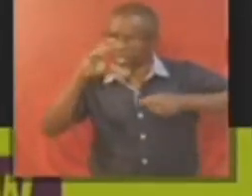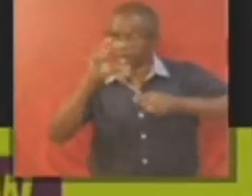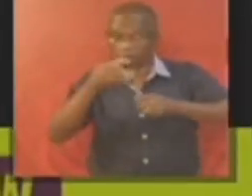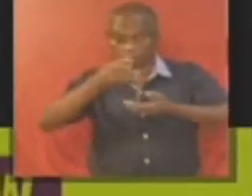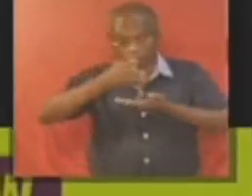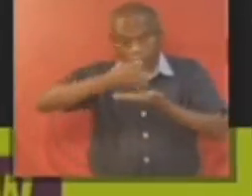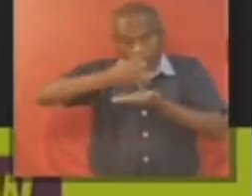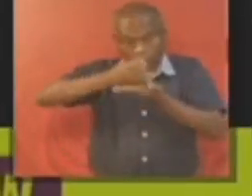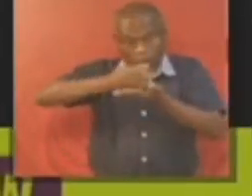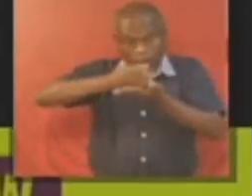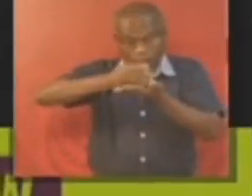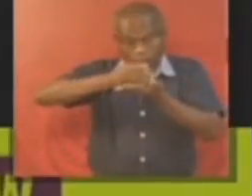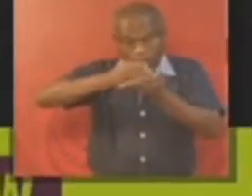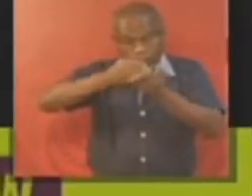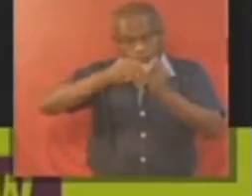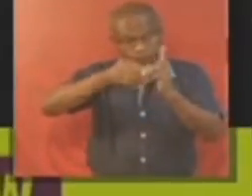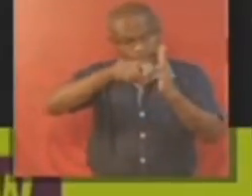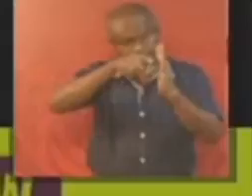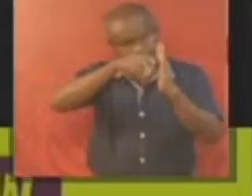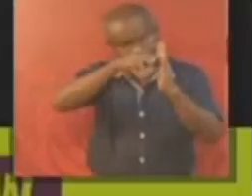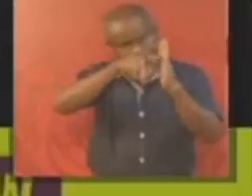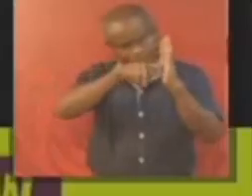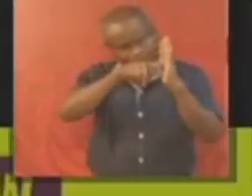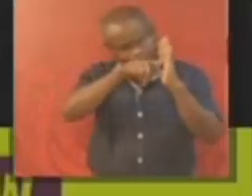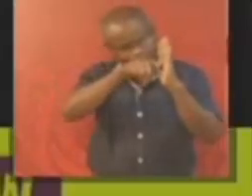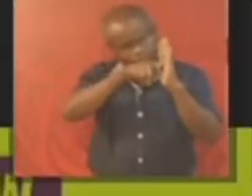gallon of water with the bleach already mixed?